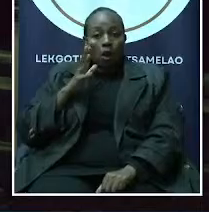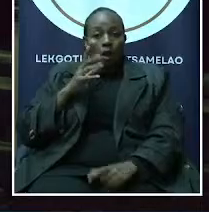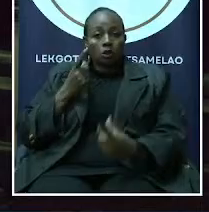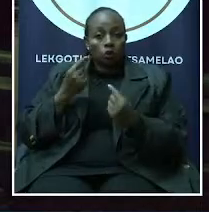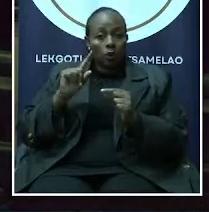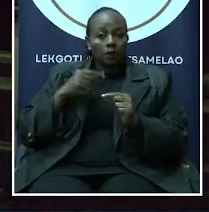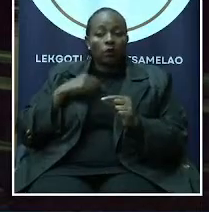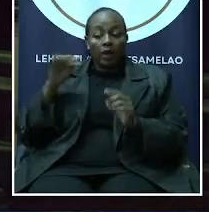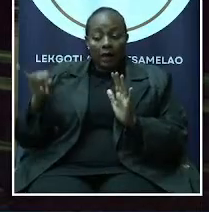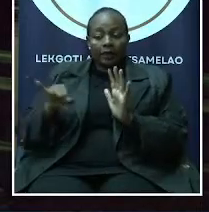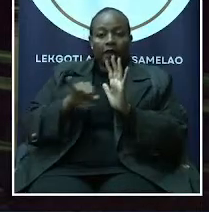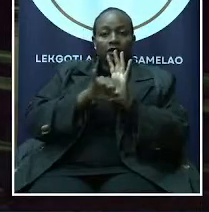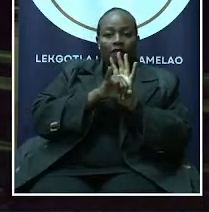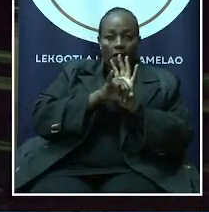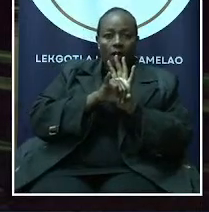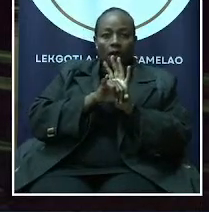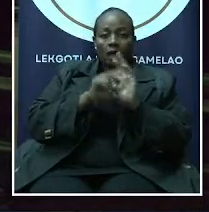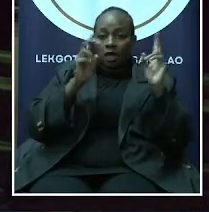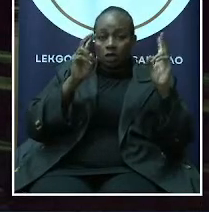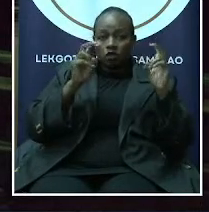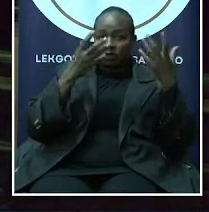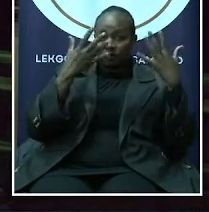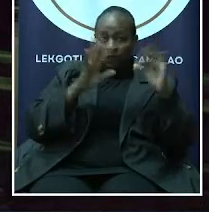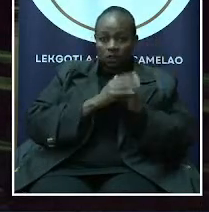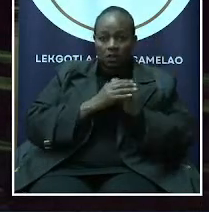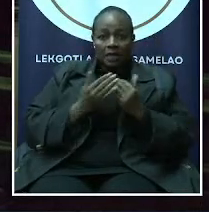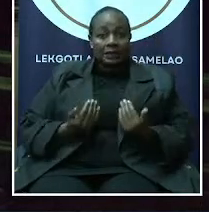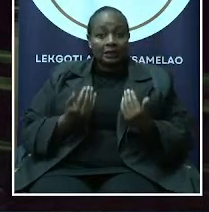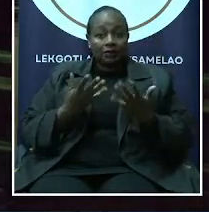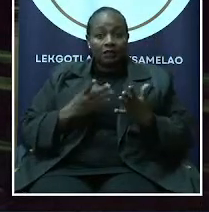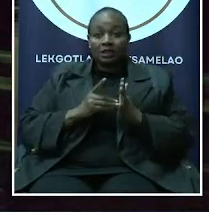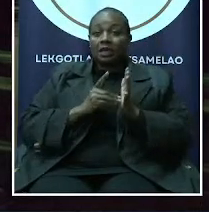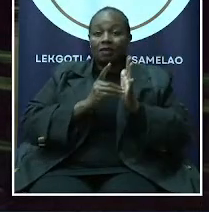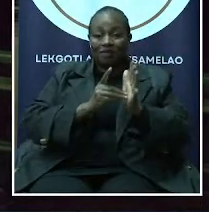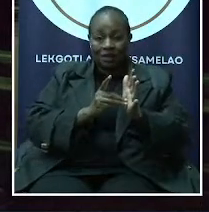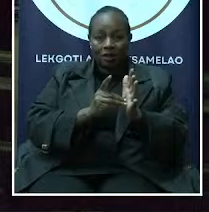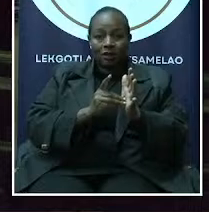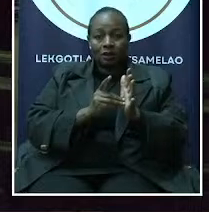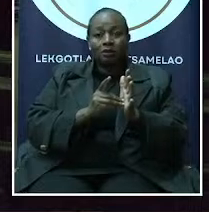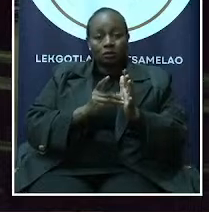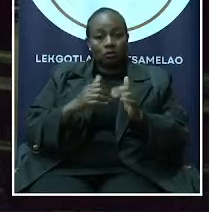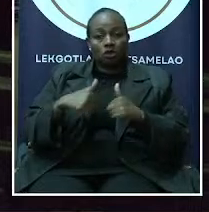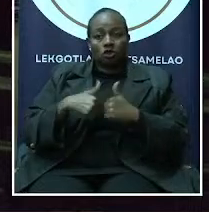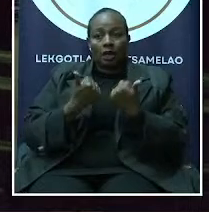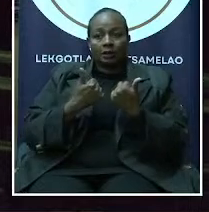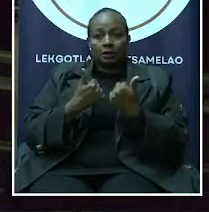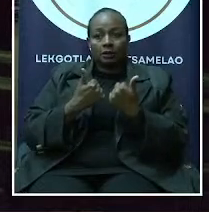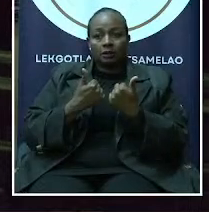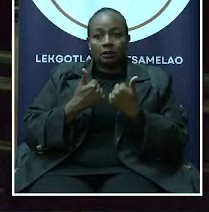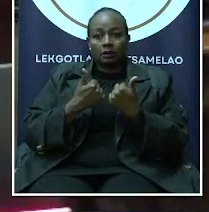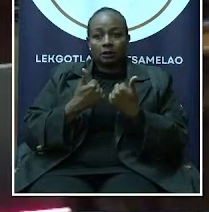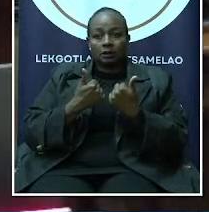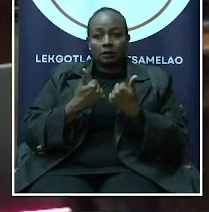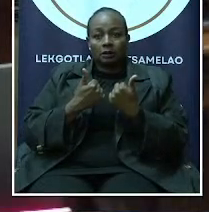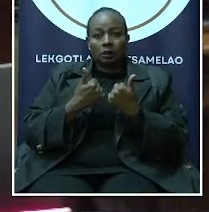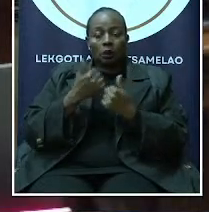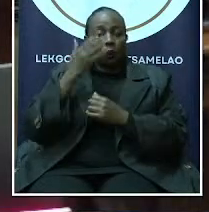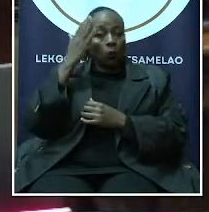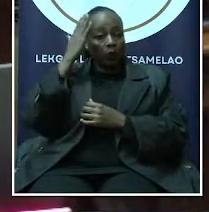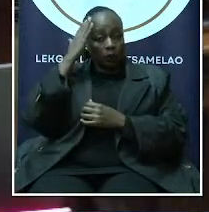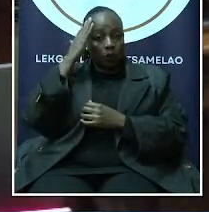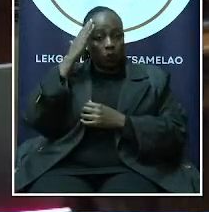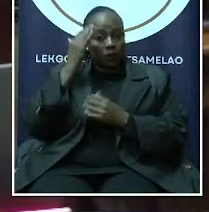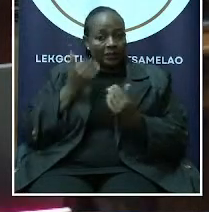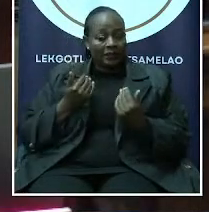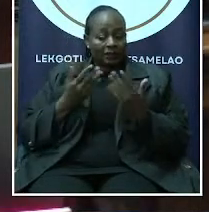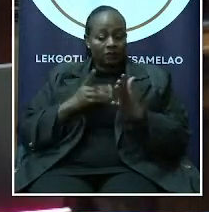we've already identified the issues. There's service delivery is a problem, and we know what kinds of service delivery